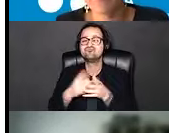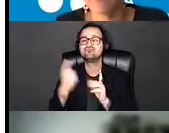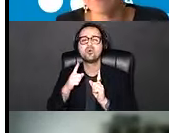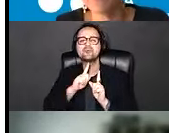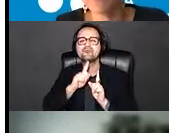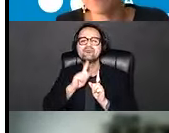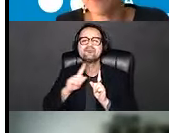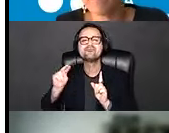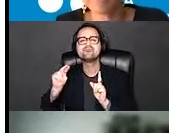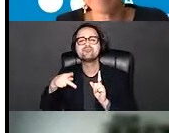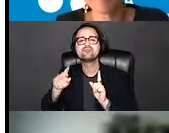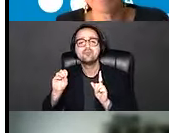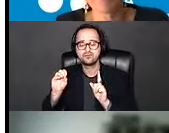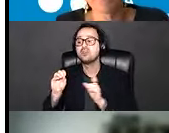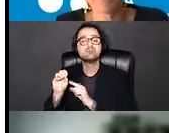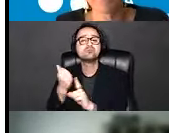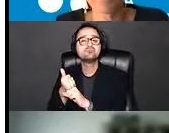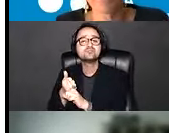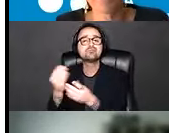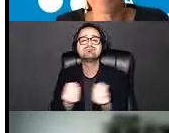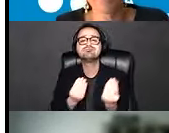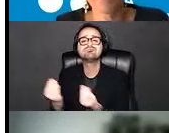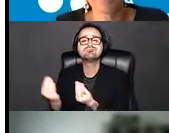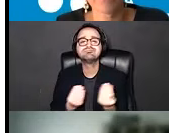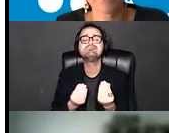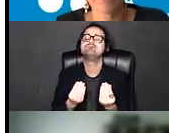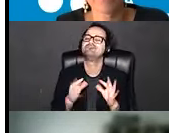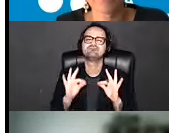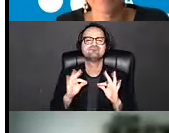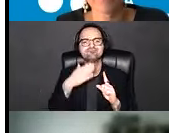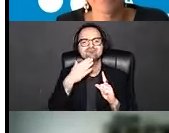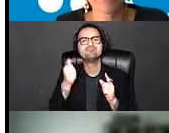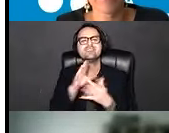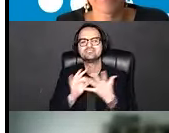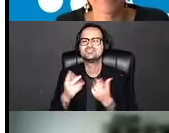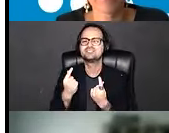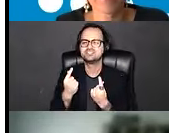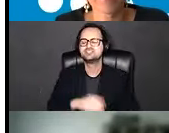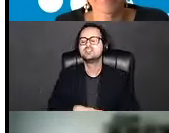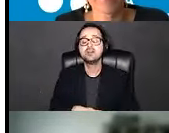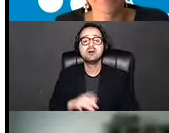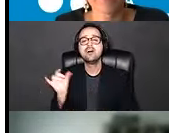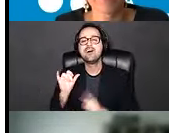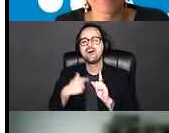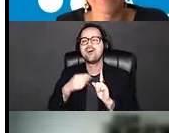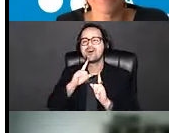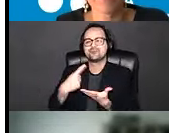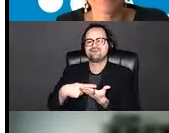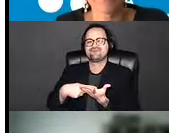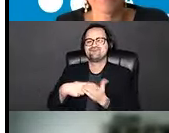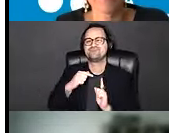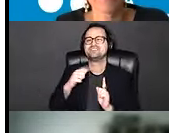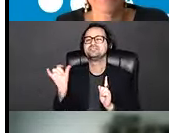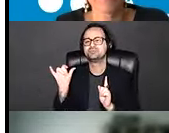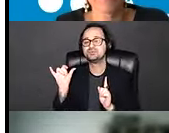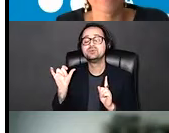as an intermediary, that's maybe a strategic way to go. And I will also talk about this,